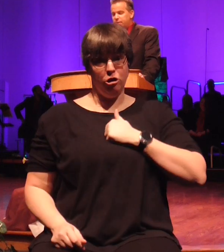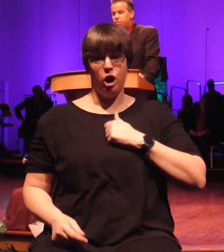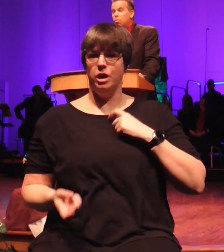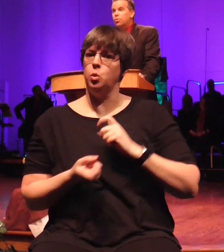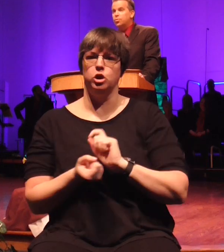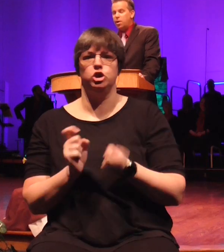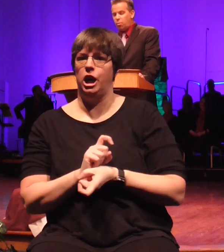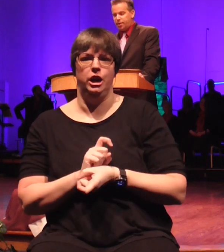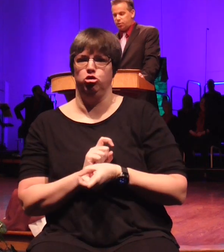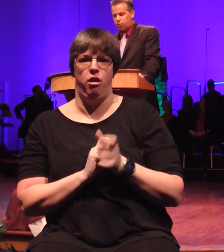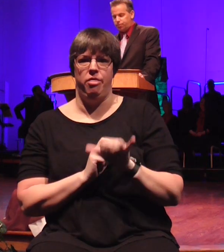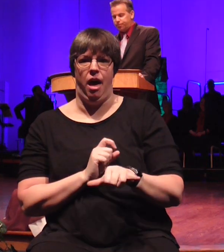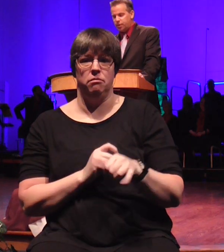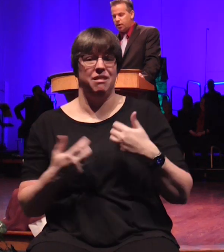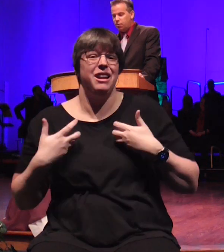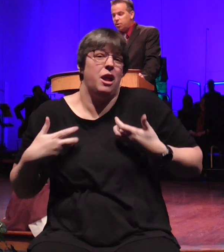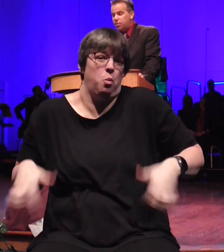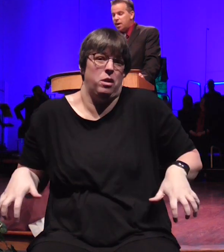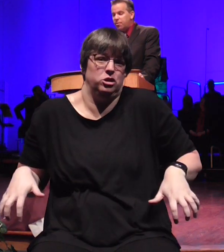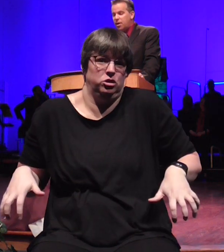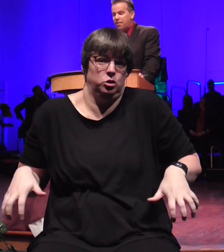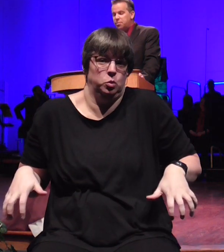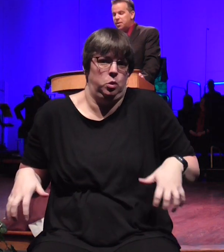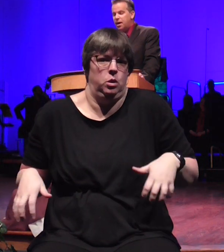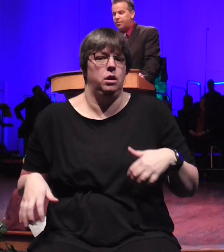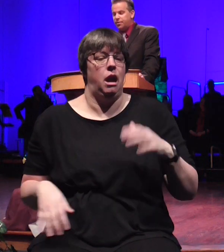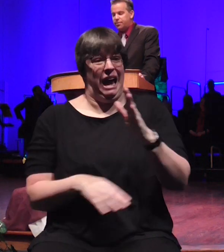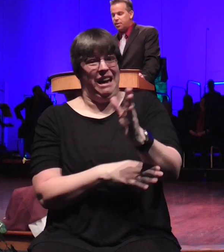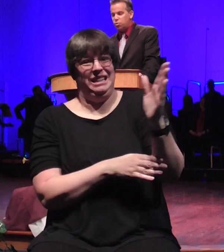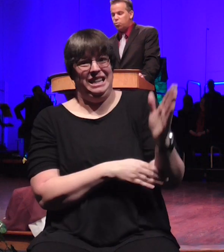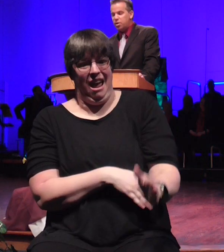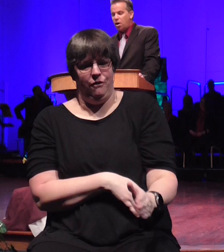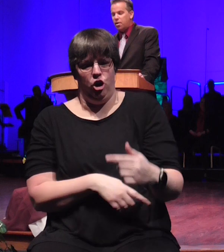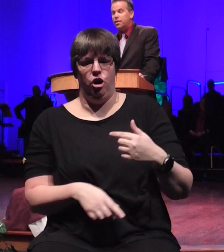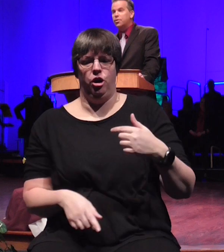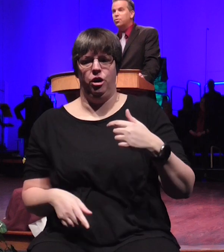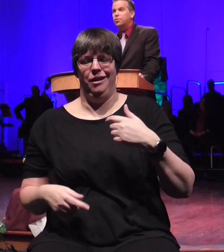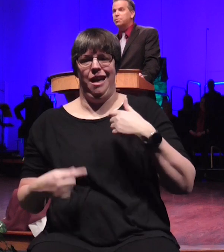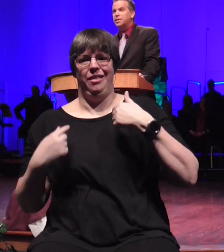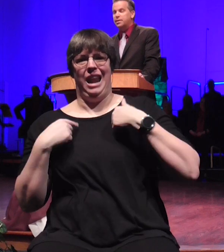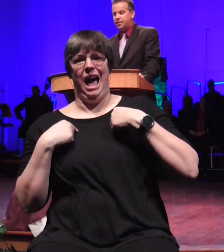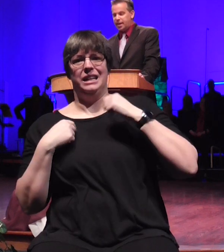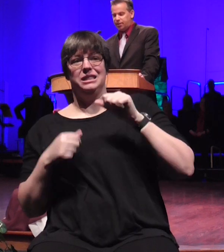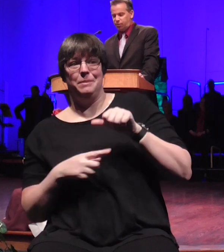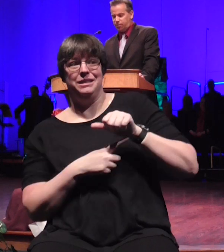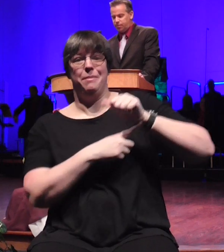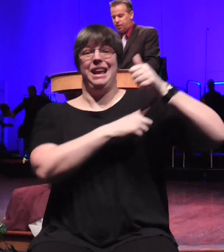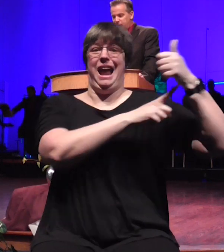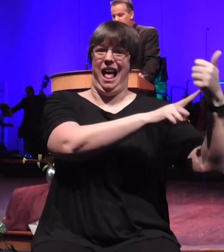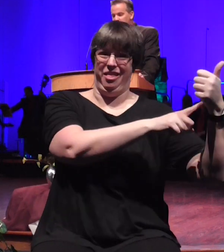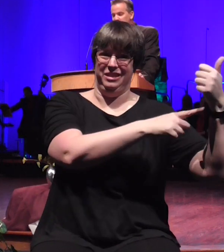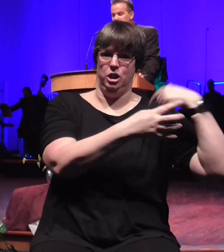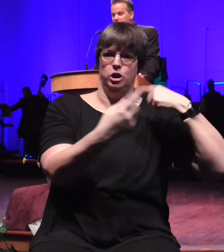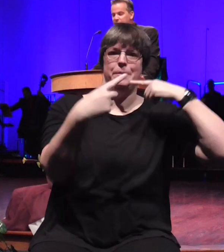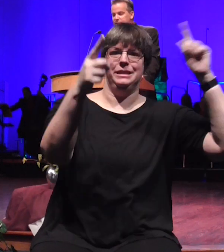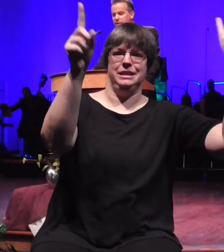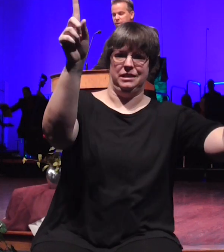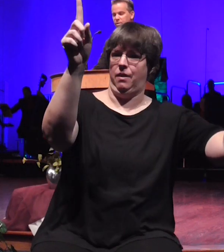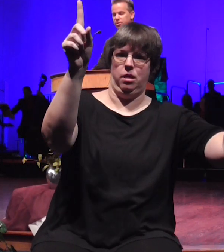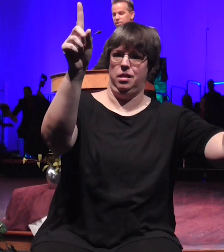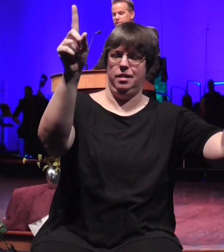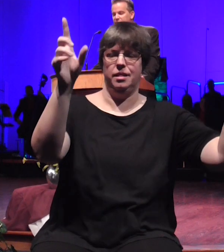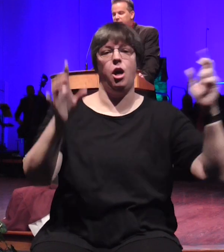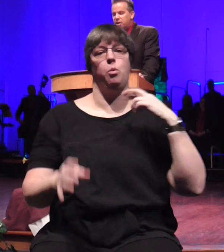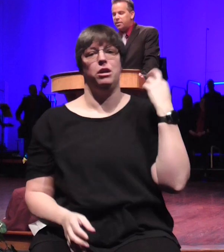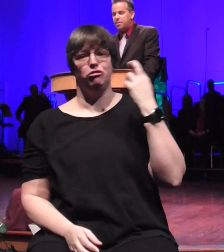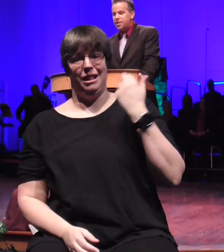I change it, nor do I want to. We will never have to be other than who we are in order to be successful. We